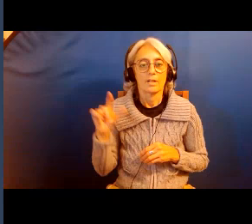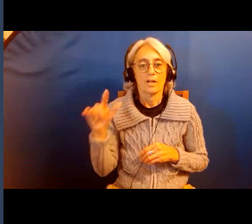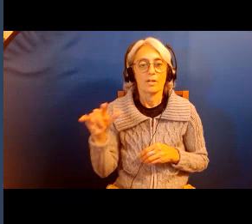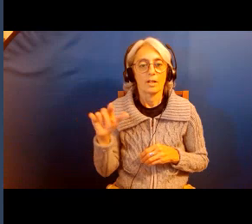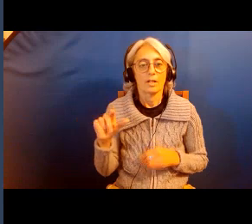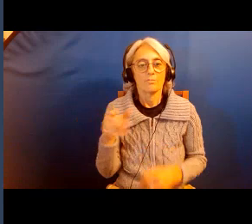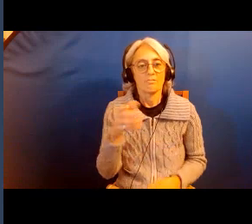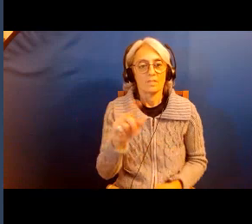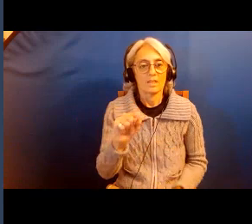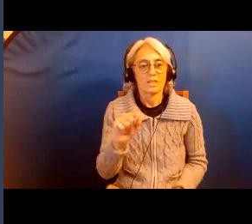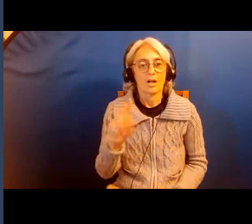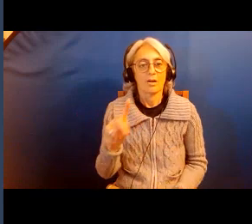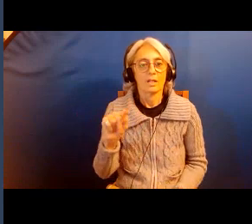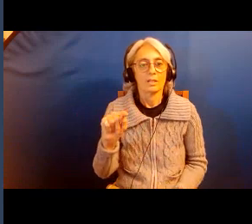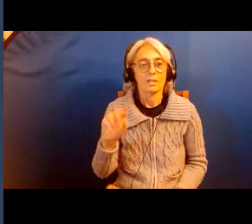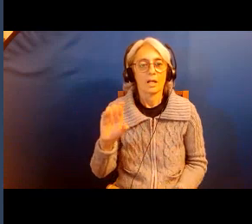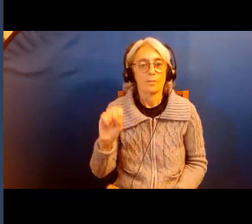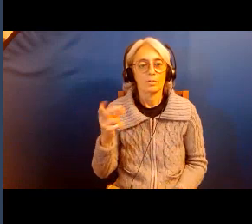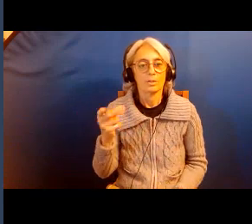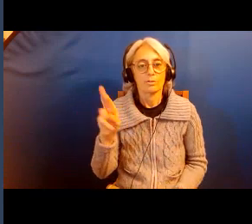Tibshuri.